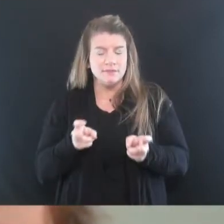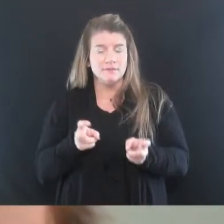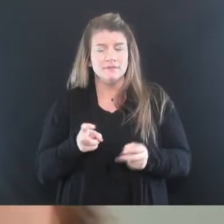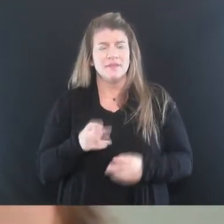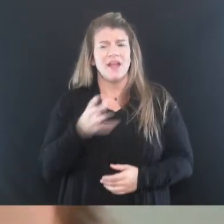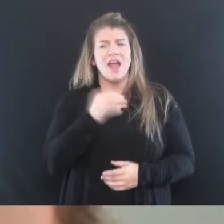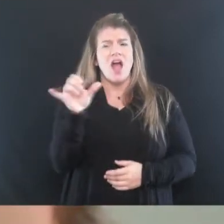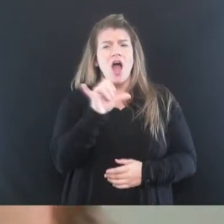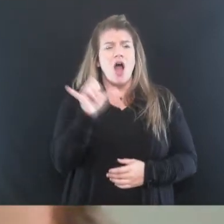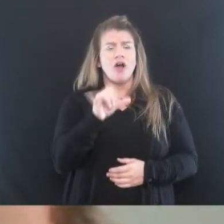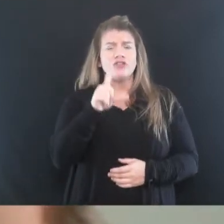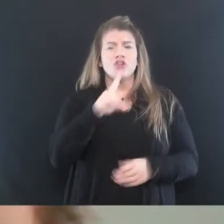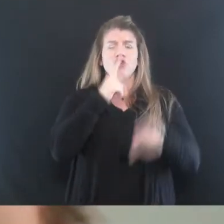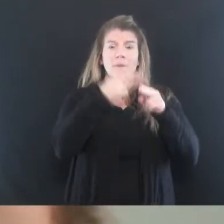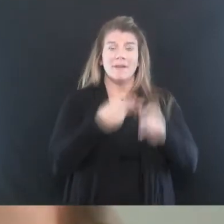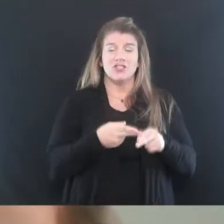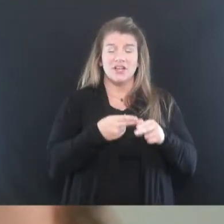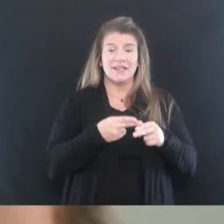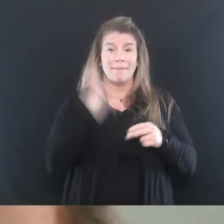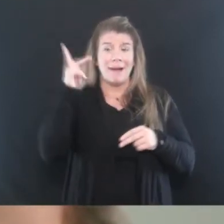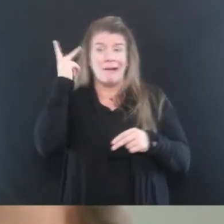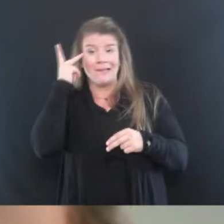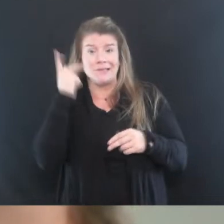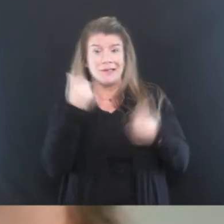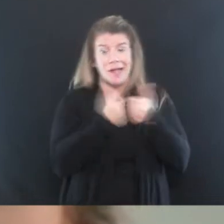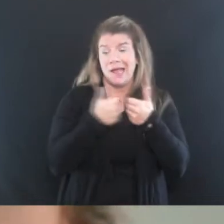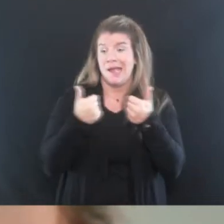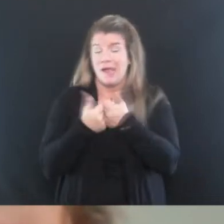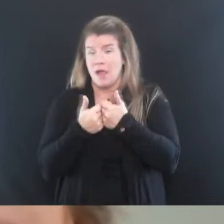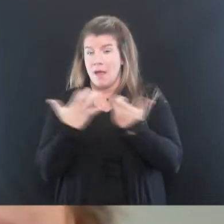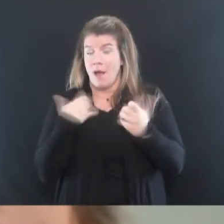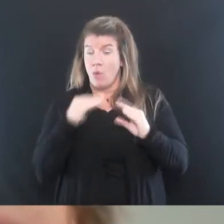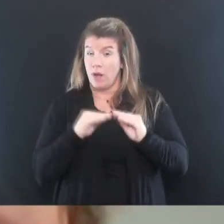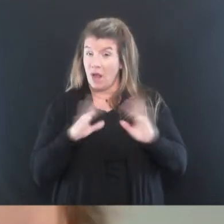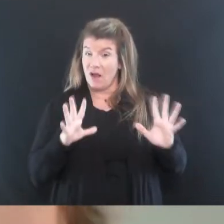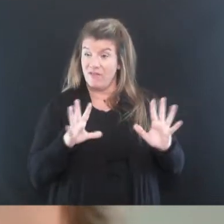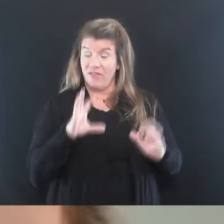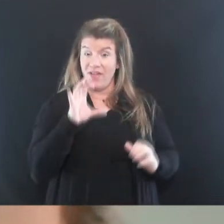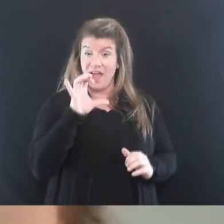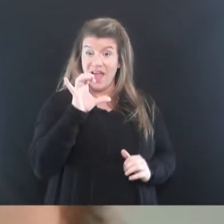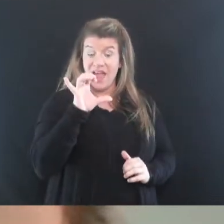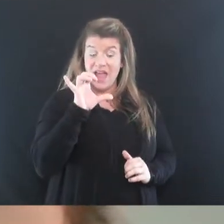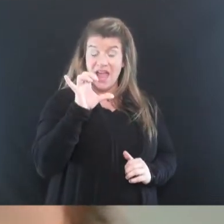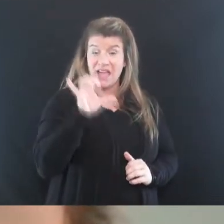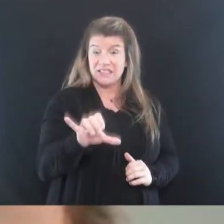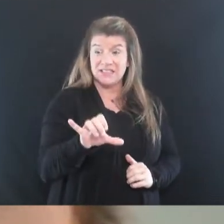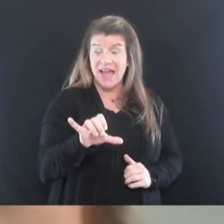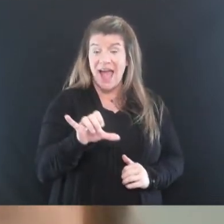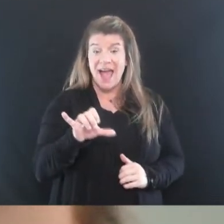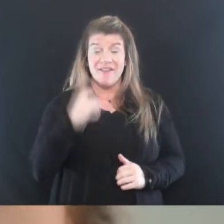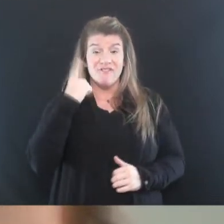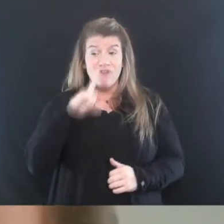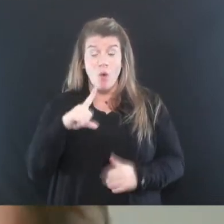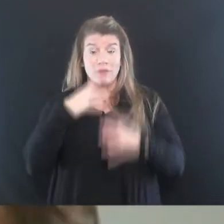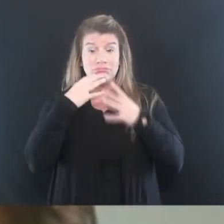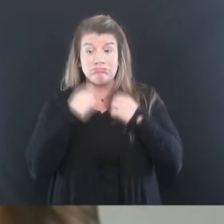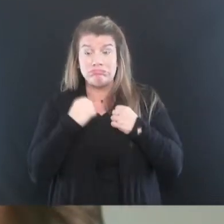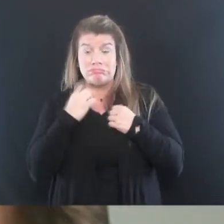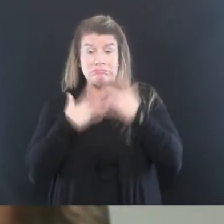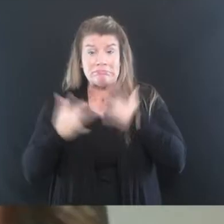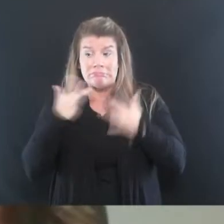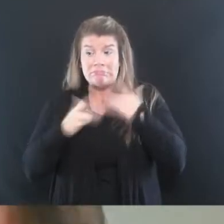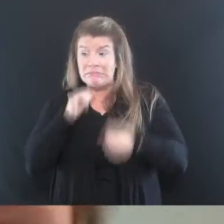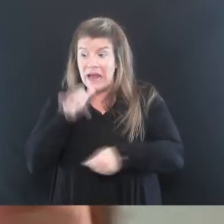referenced playing politics, and I wanted to clarify if that was in blaming certain states for the shortage or in the distribution of